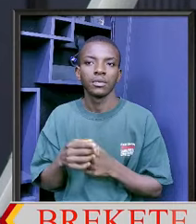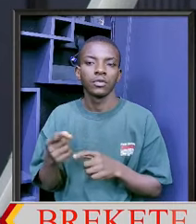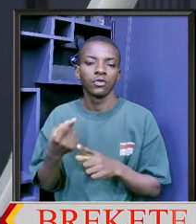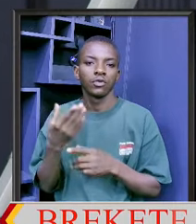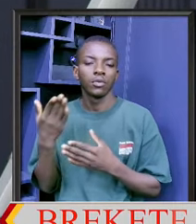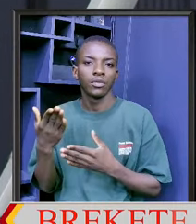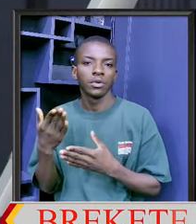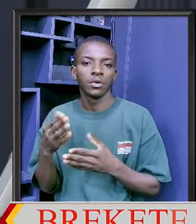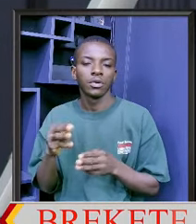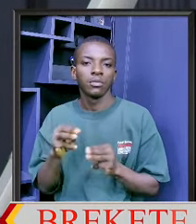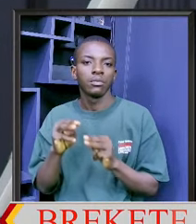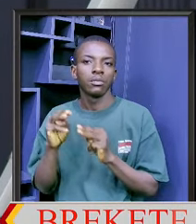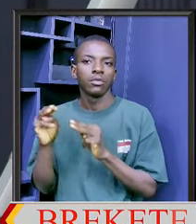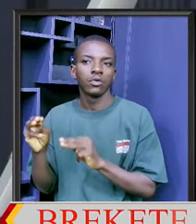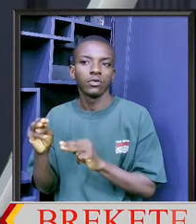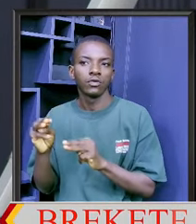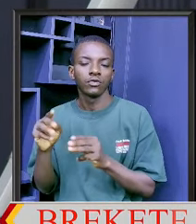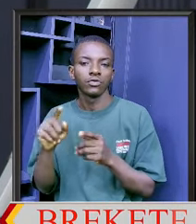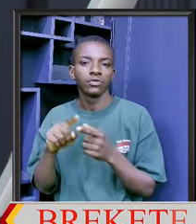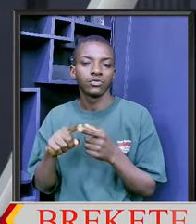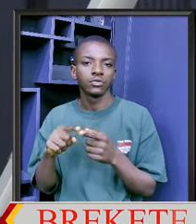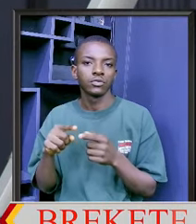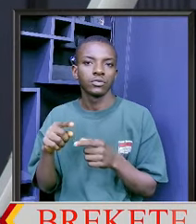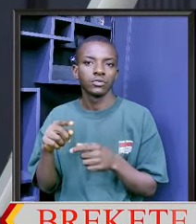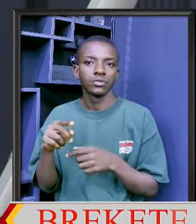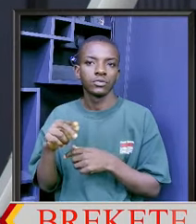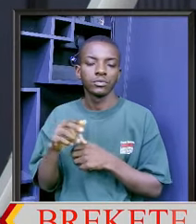there and I, he moved to Okene.